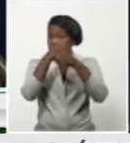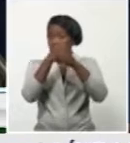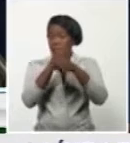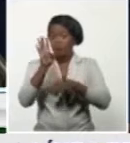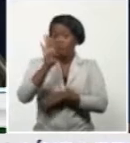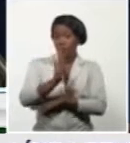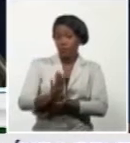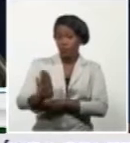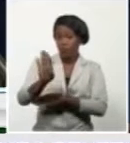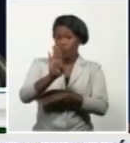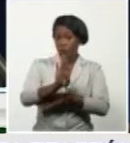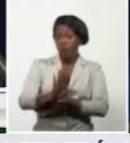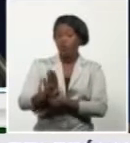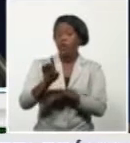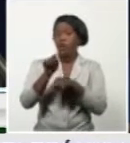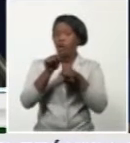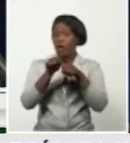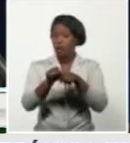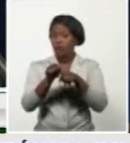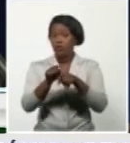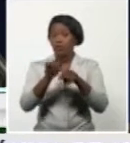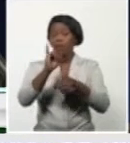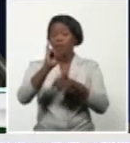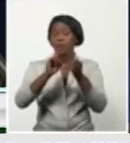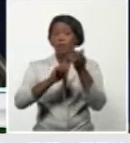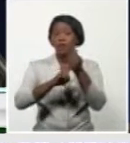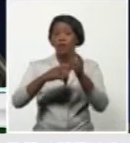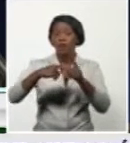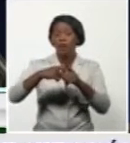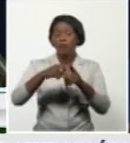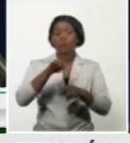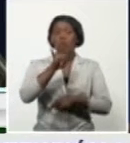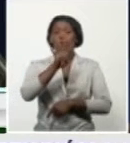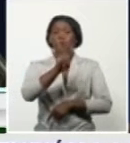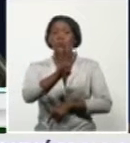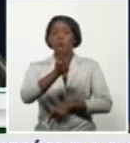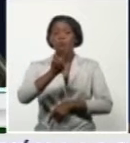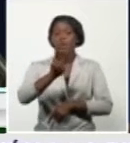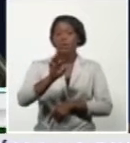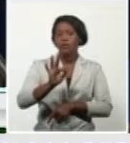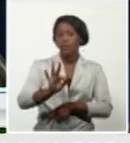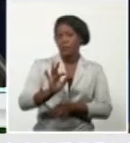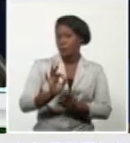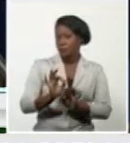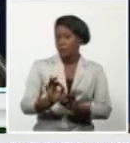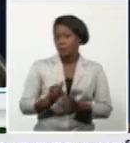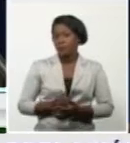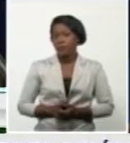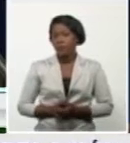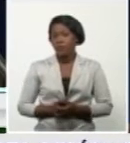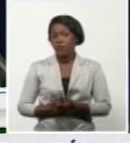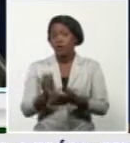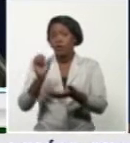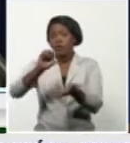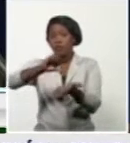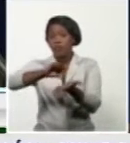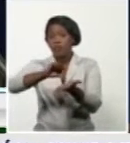the laboratory of the Pedro Curie Institute of Tropical Medicine, 428